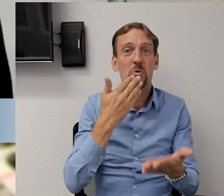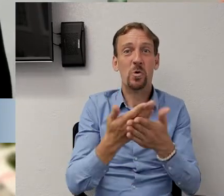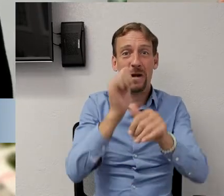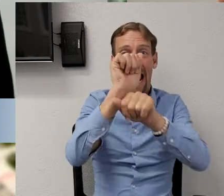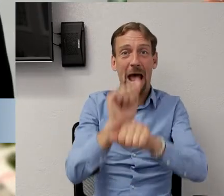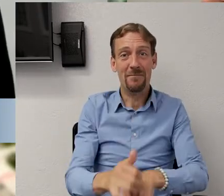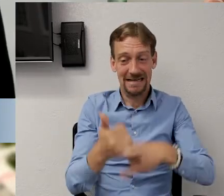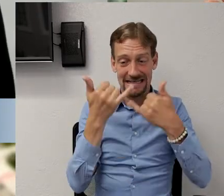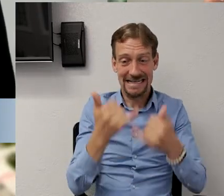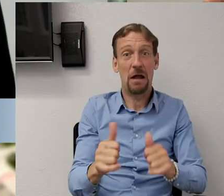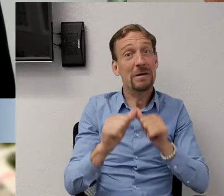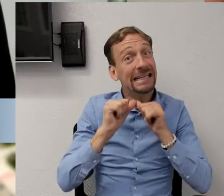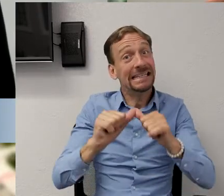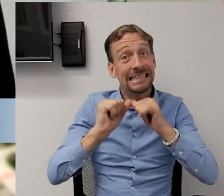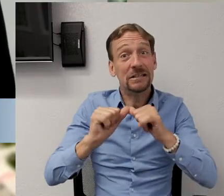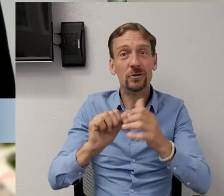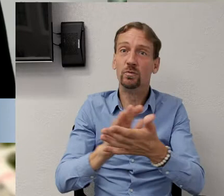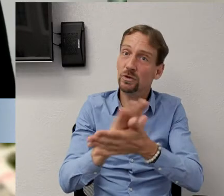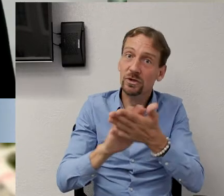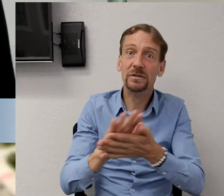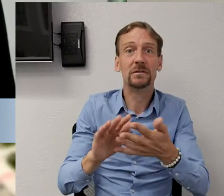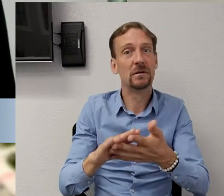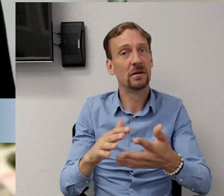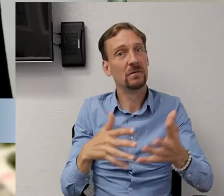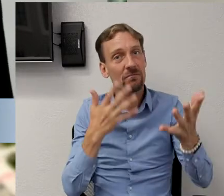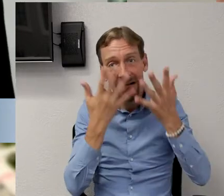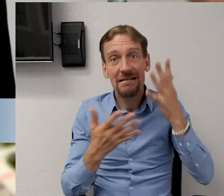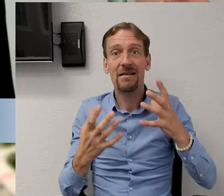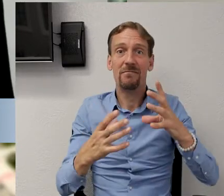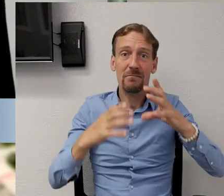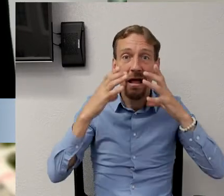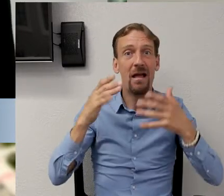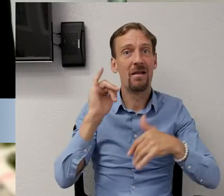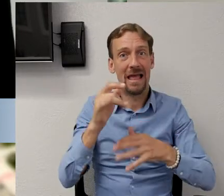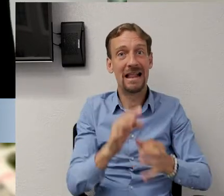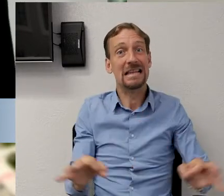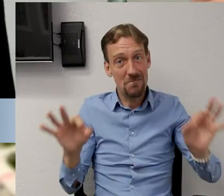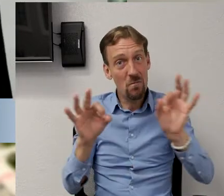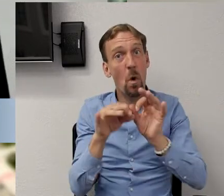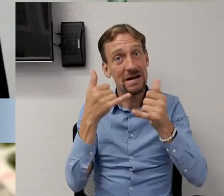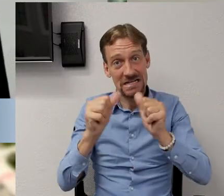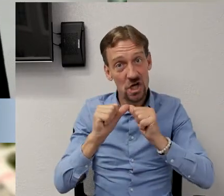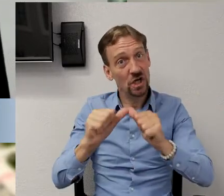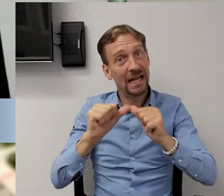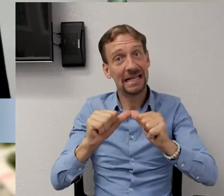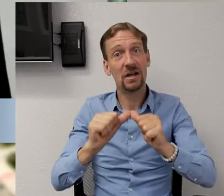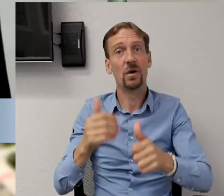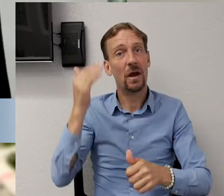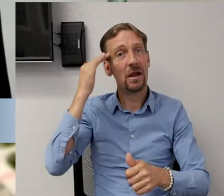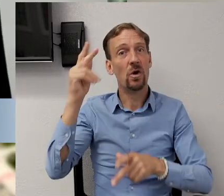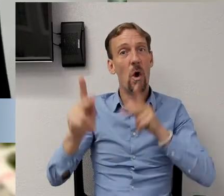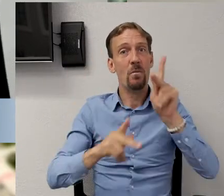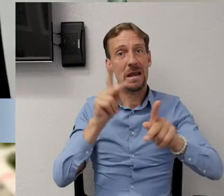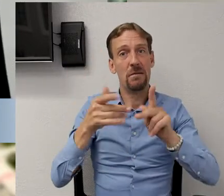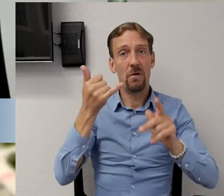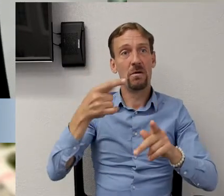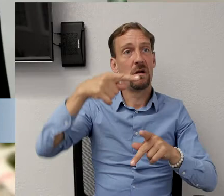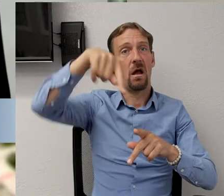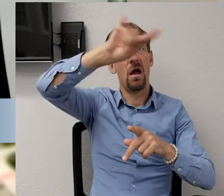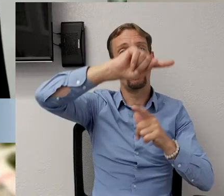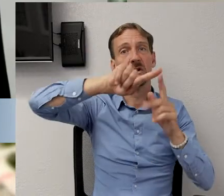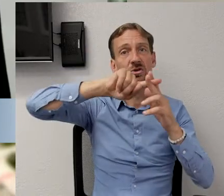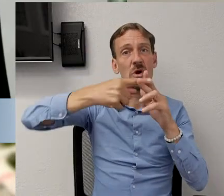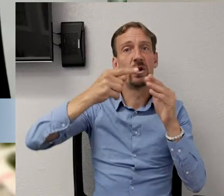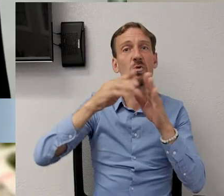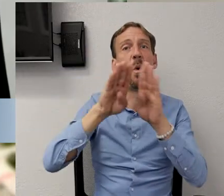I mean, this is, I worry that people, when they read on the news, we're reopening everything, and we go back